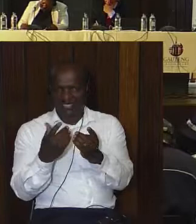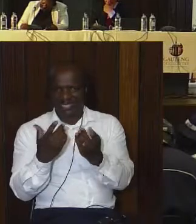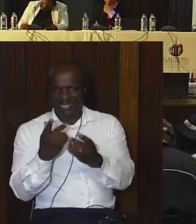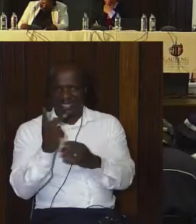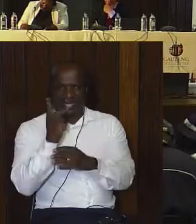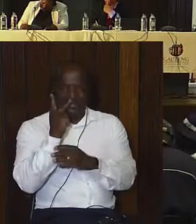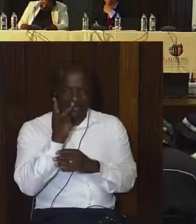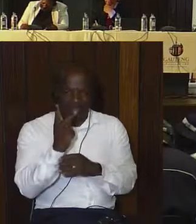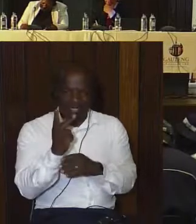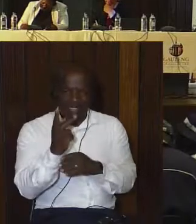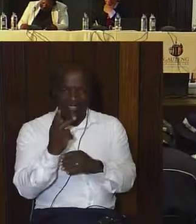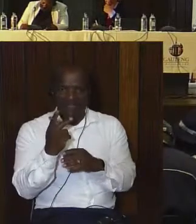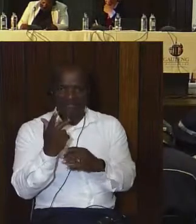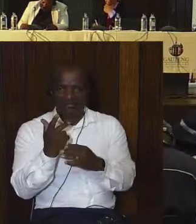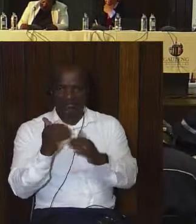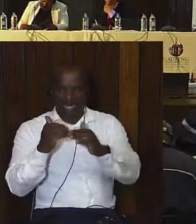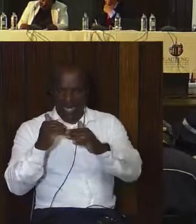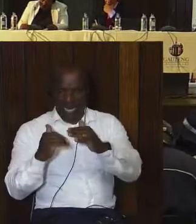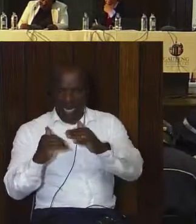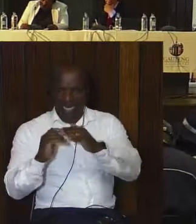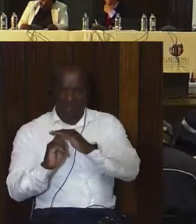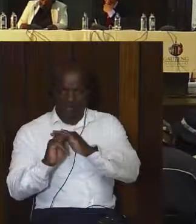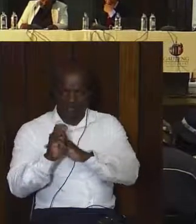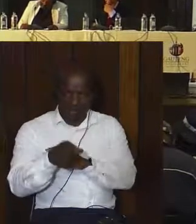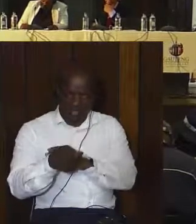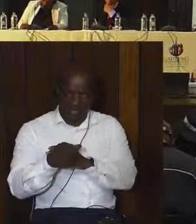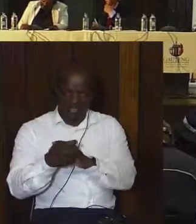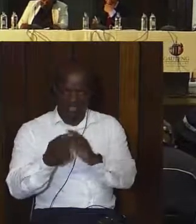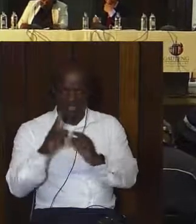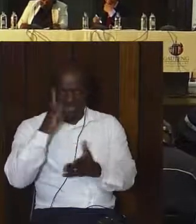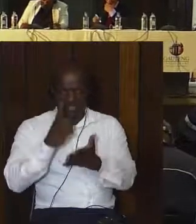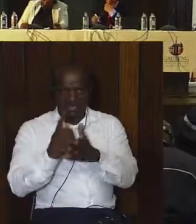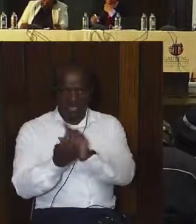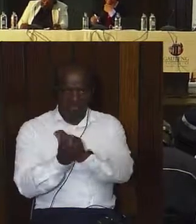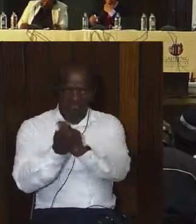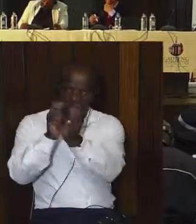underspending and has transferred it to GMA?